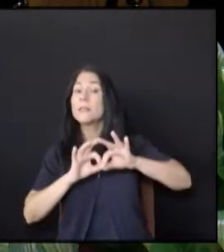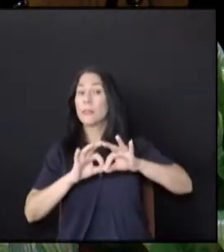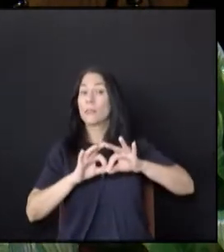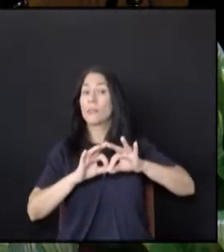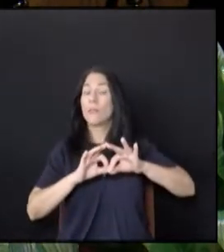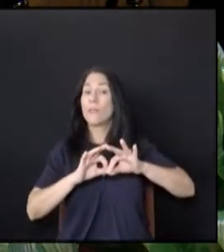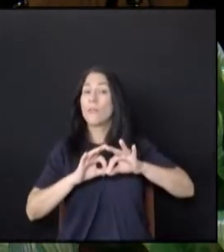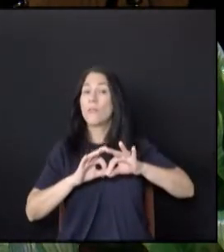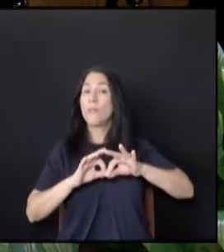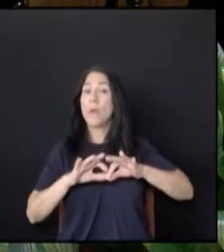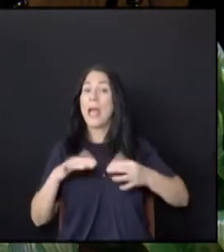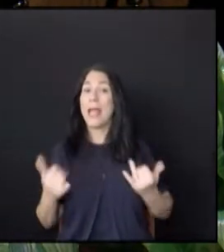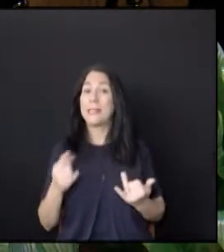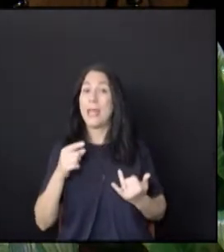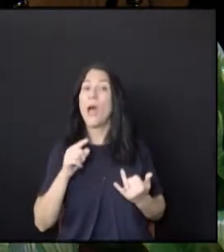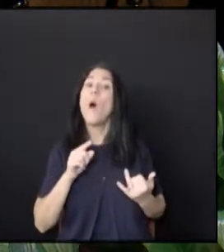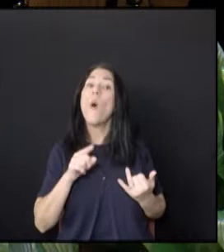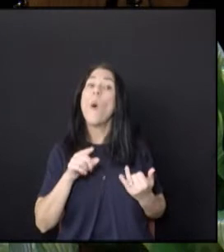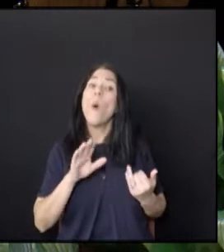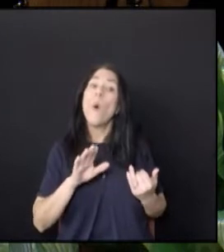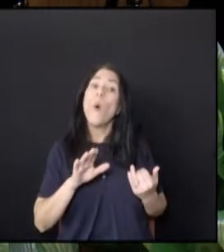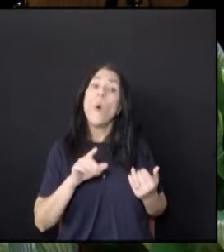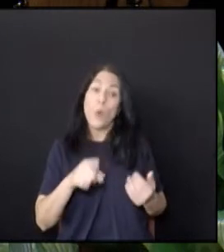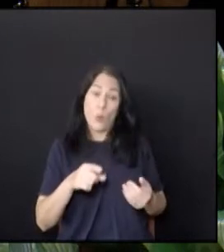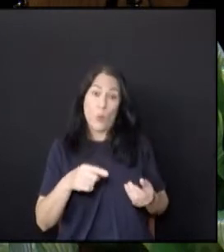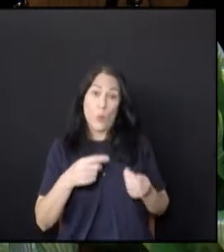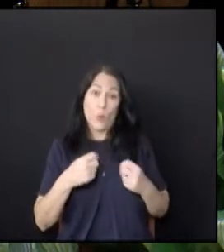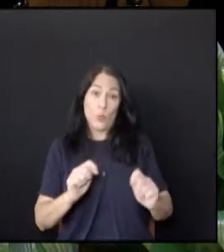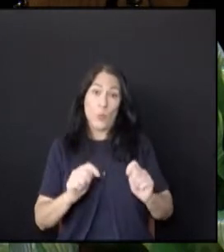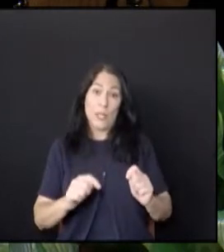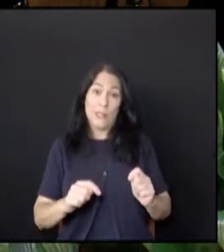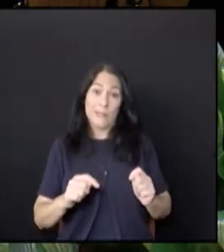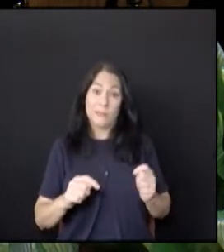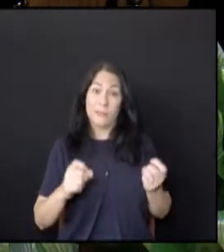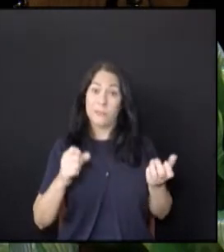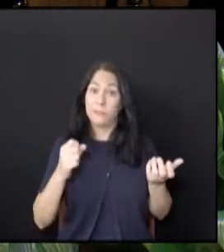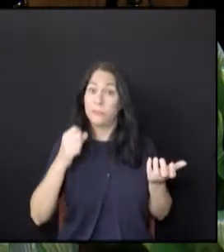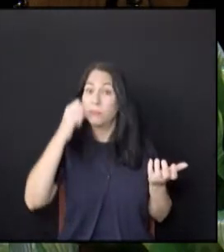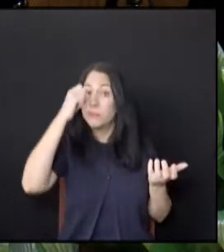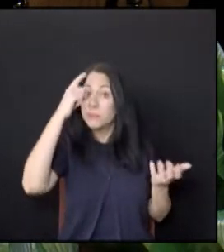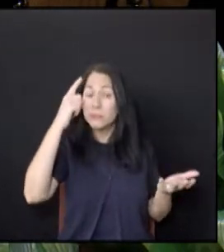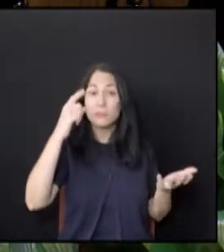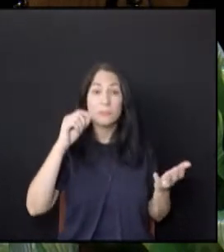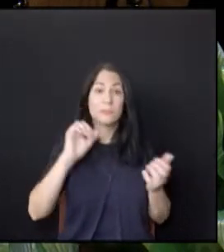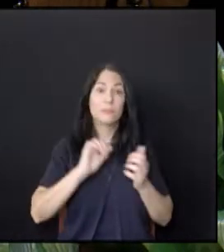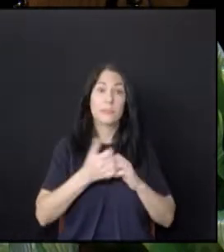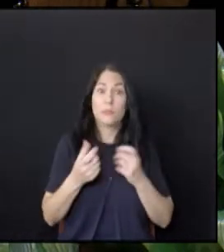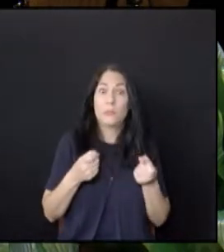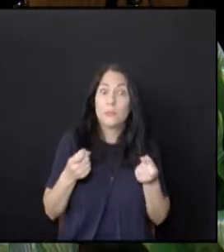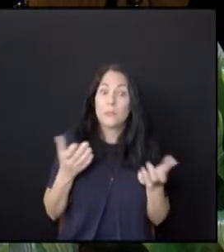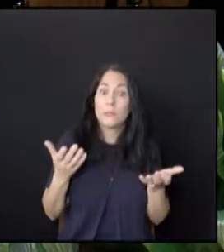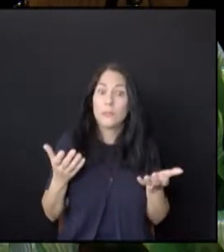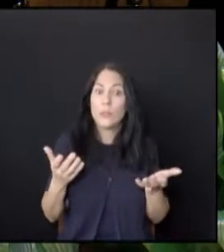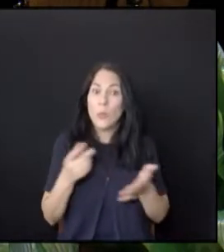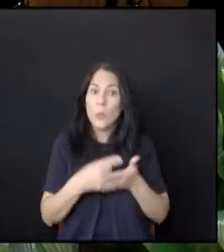recently. And now you're trying to cope with all the ramifications of what those categories might mean for you and your